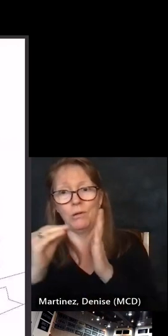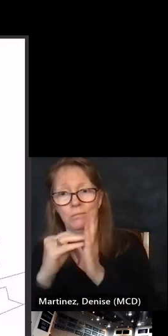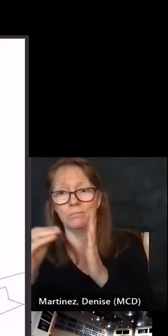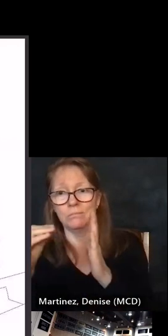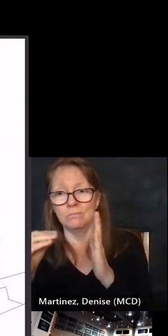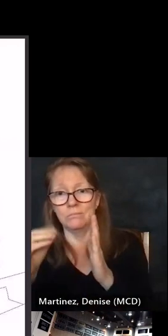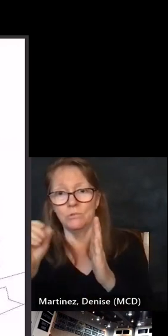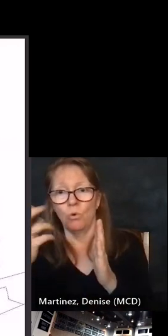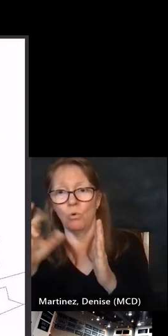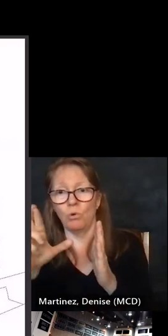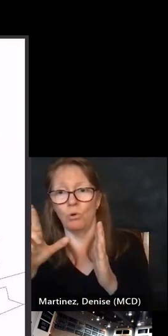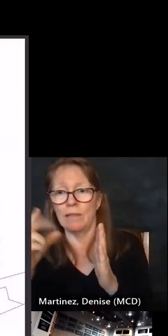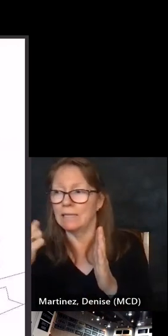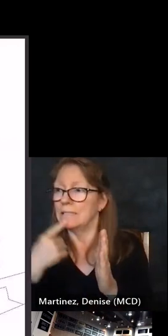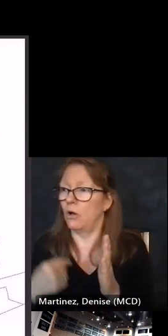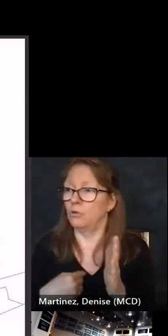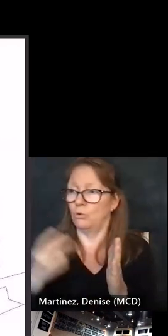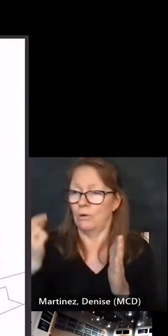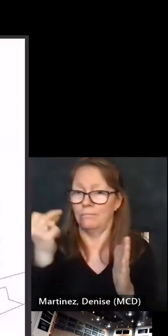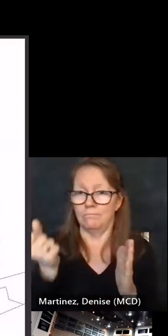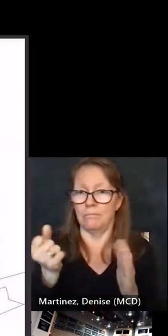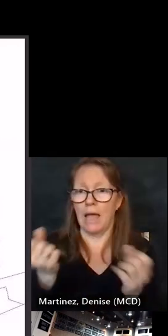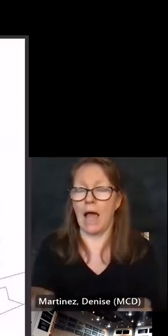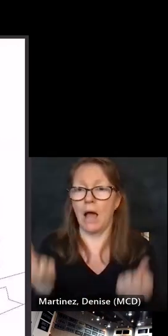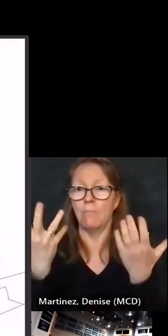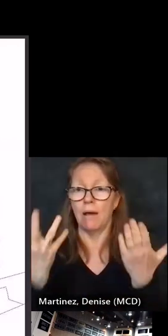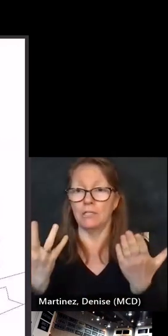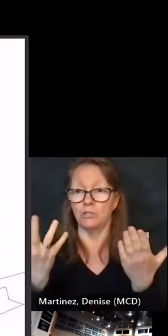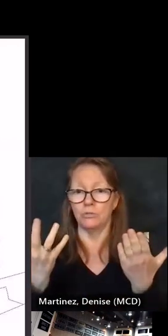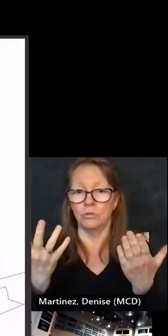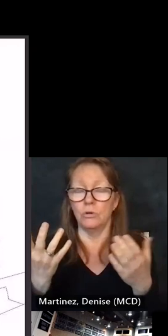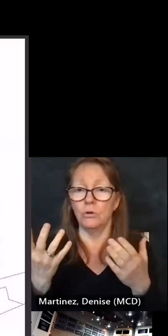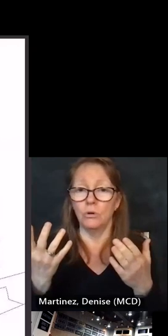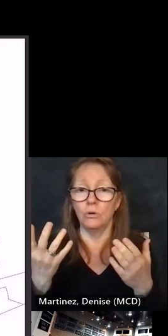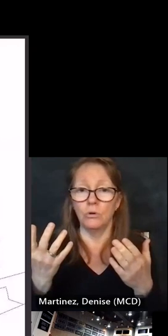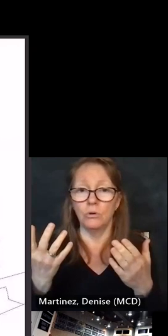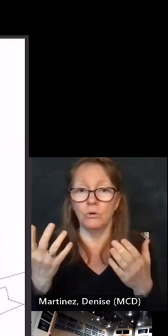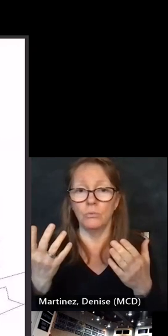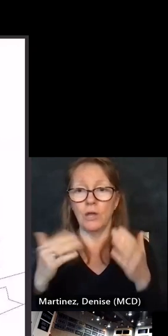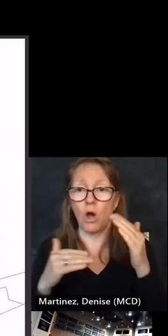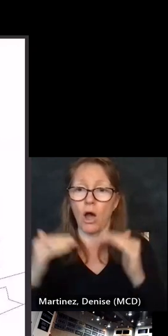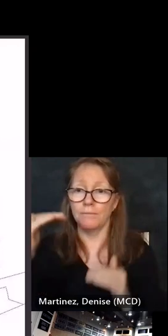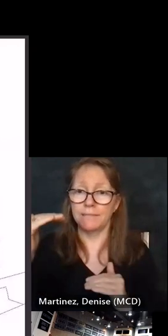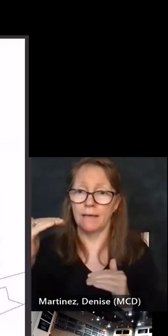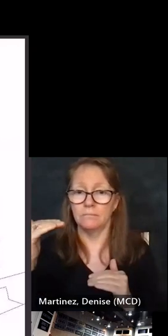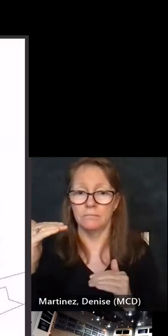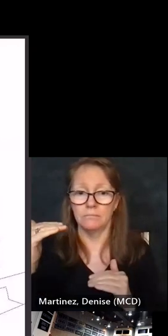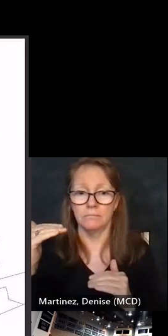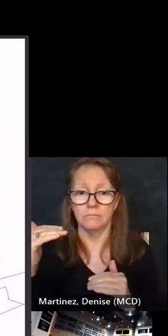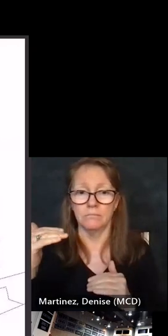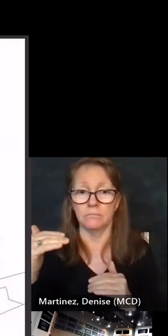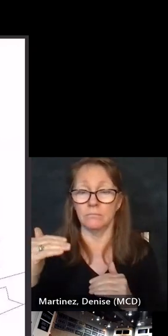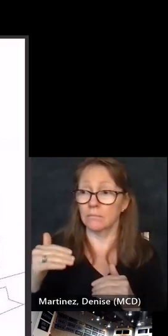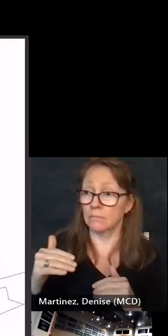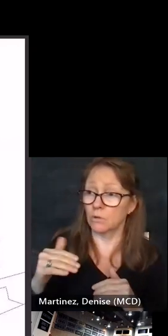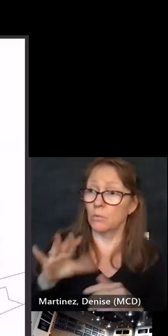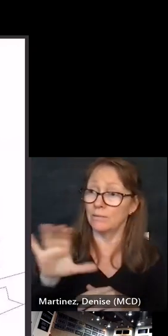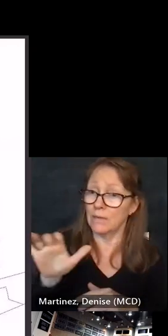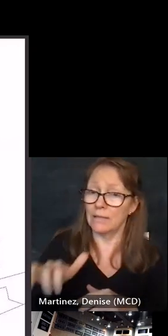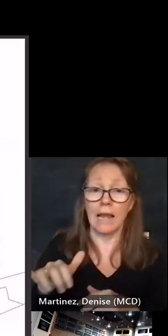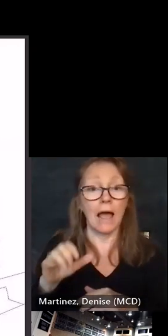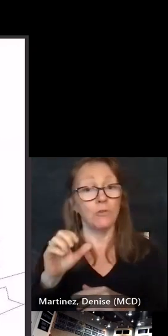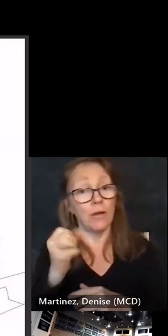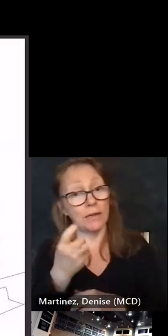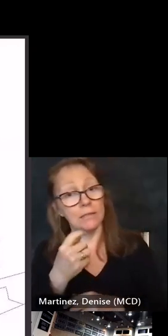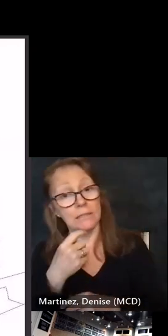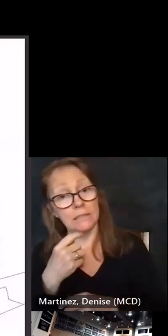you offset. Have you done that yet? We've done an initial study of the capacity. Have you had a solar company come by and tell